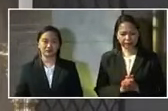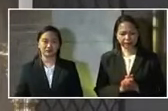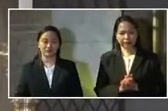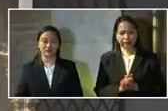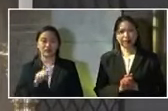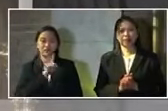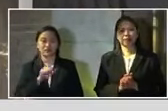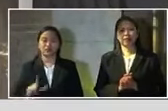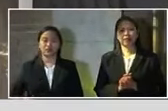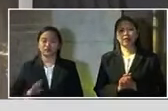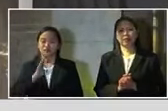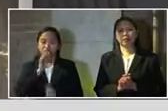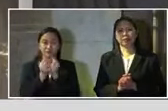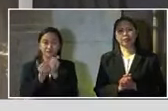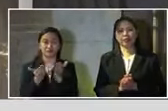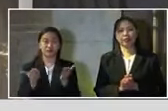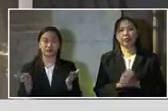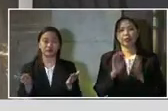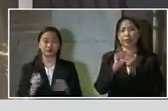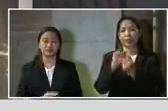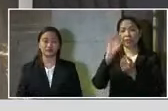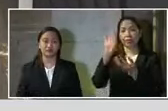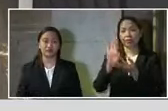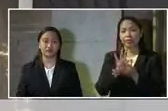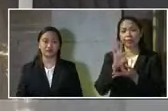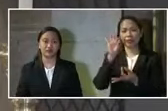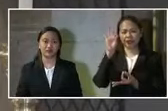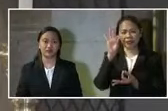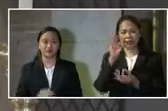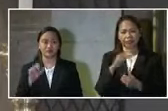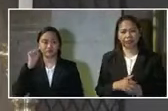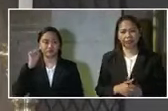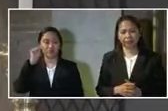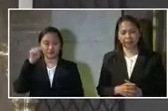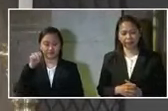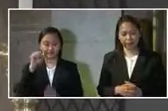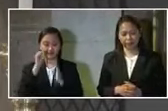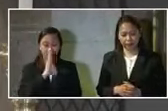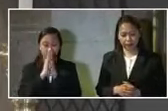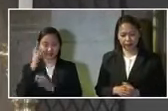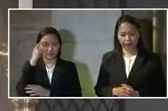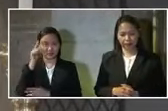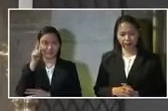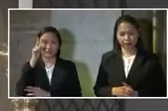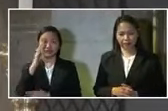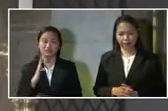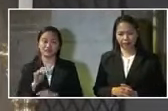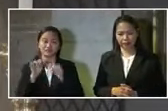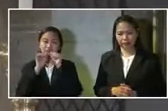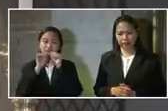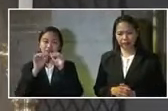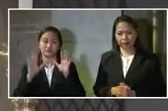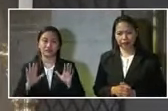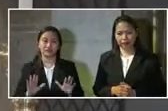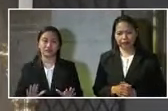The Lord be with you. And with your spirit. Bow your heads and pray for God's